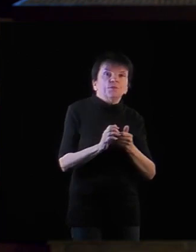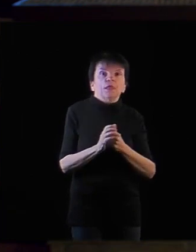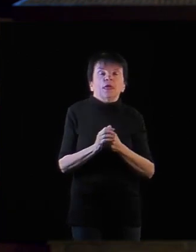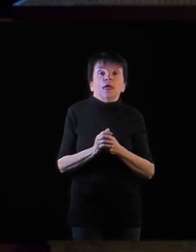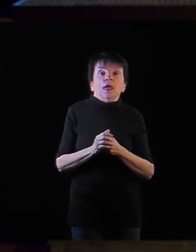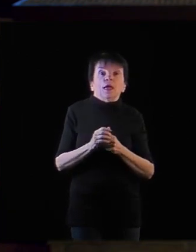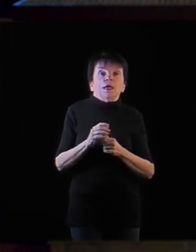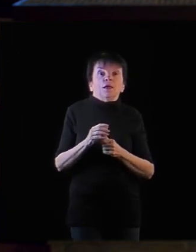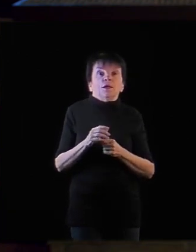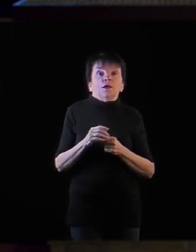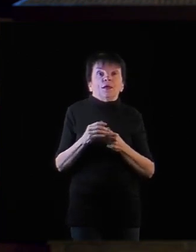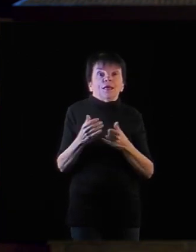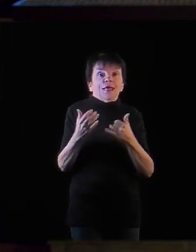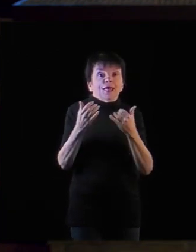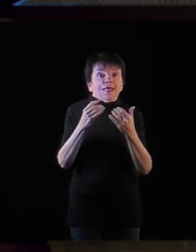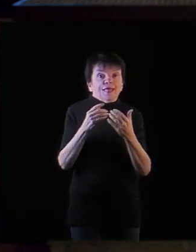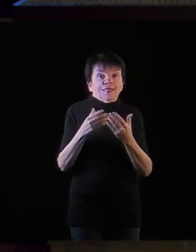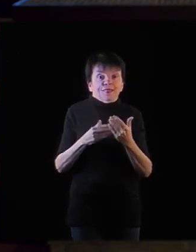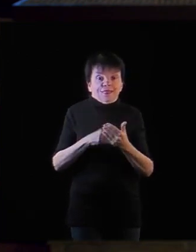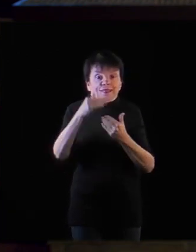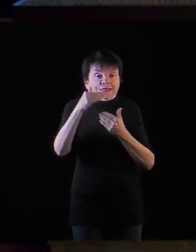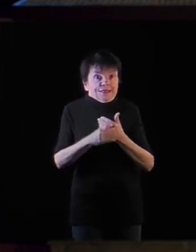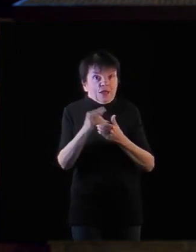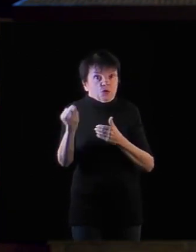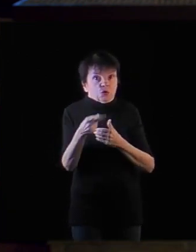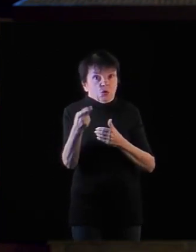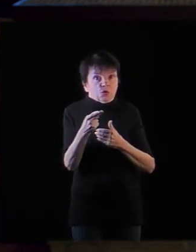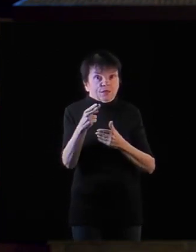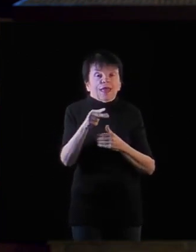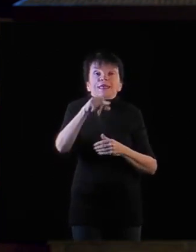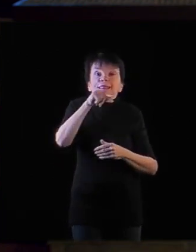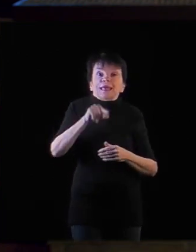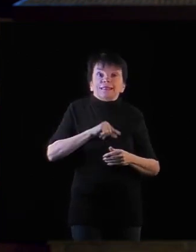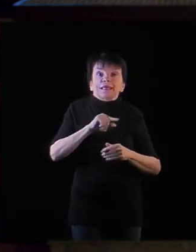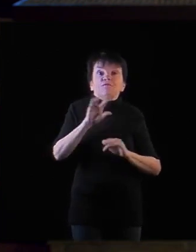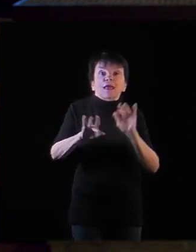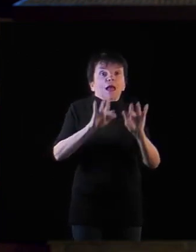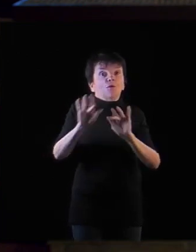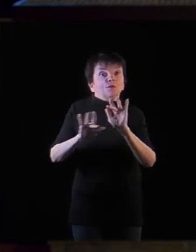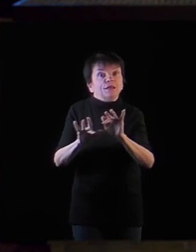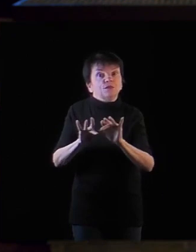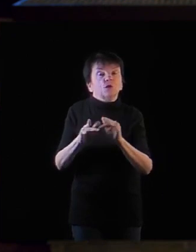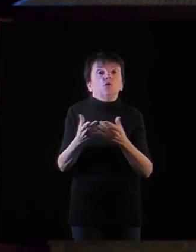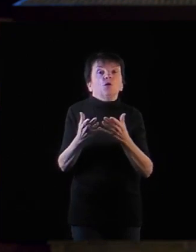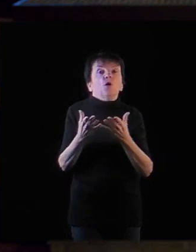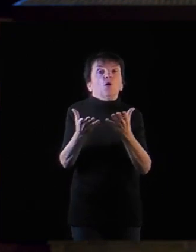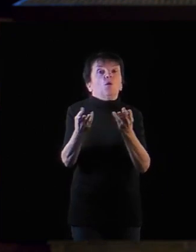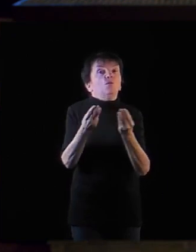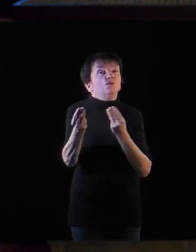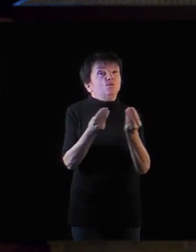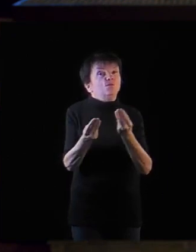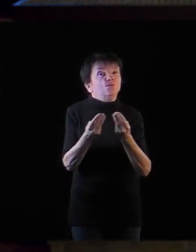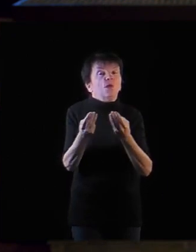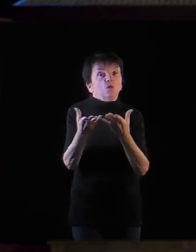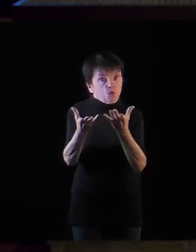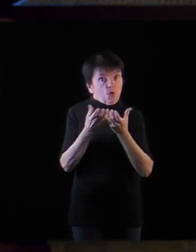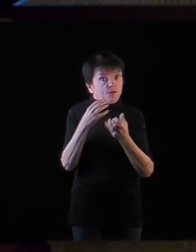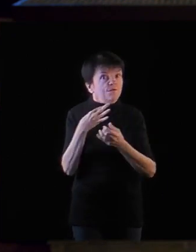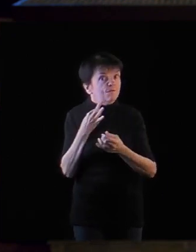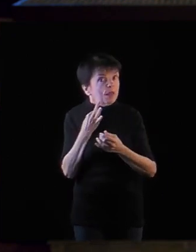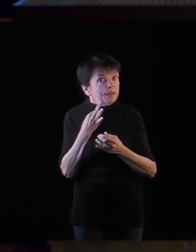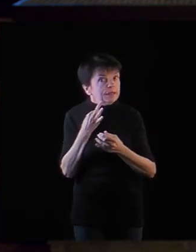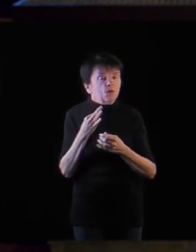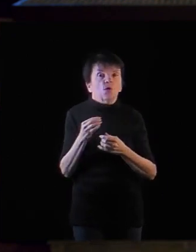month flying by, this Thursday is our Thanksgiving outreach. If you would like to volunteer, simply call the church